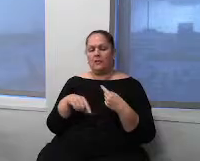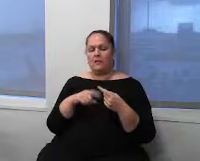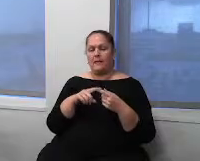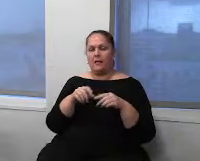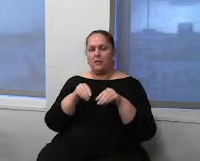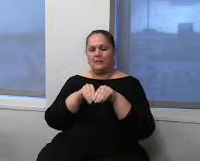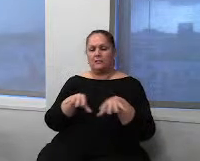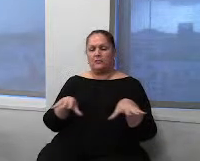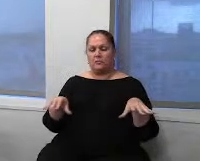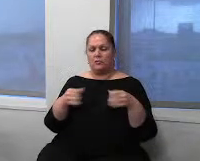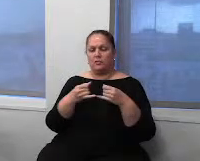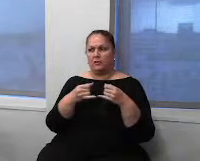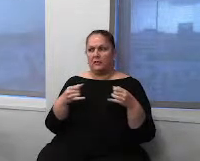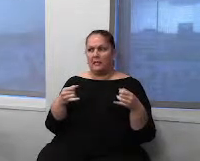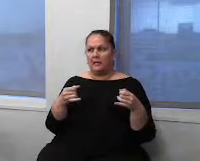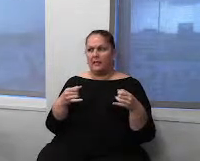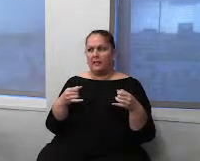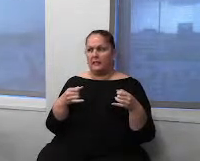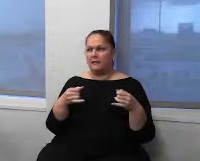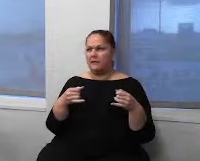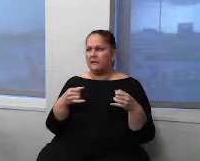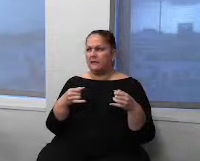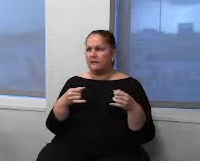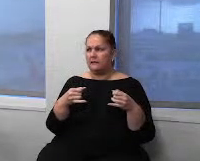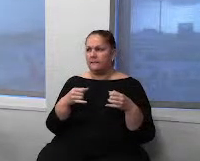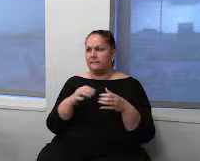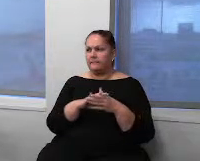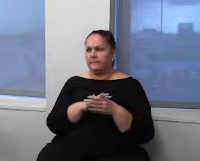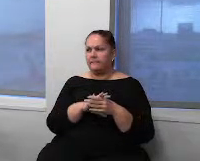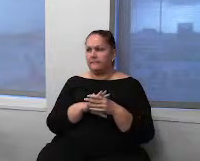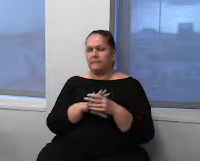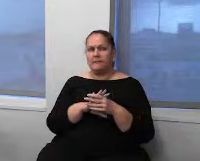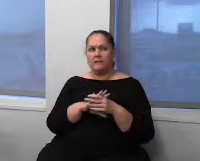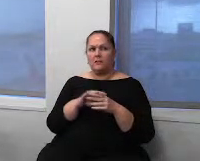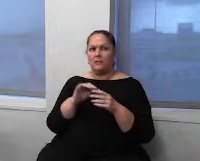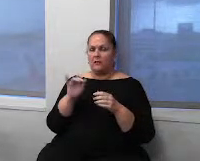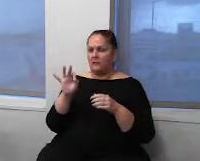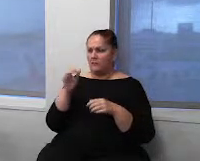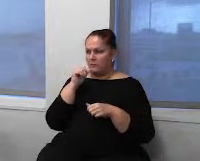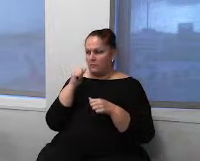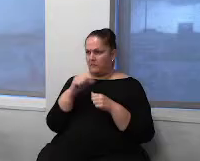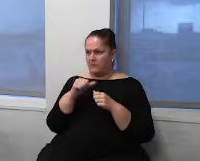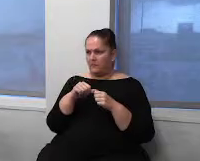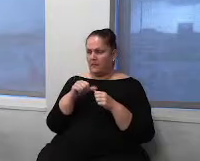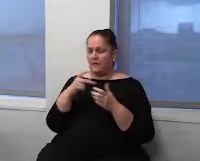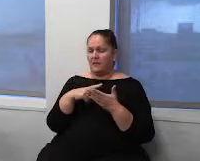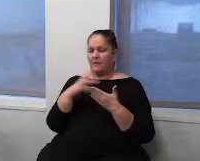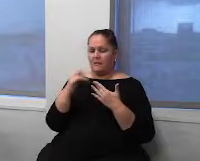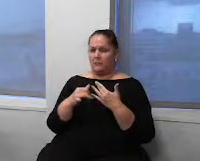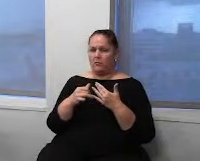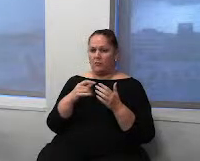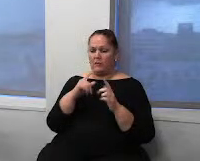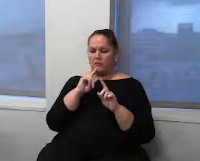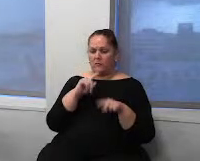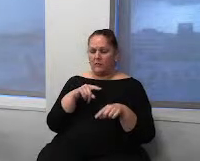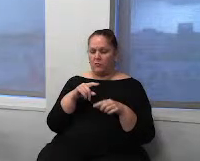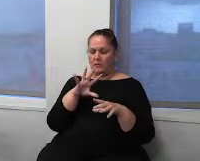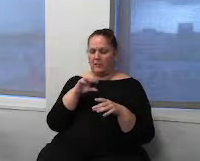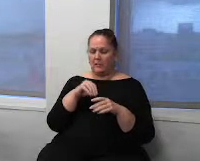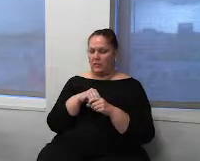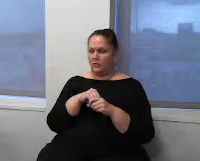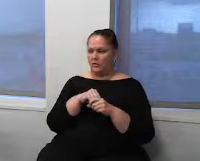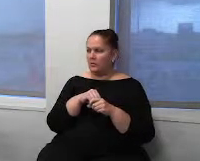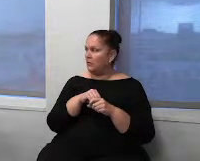talk about distribution line rebuild. To the best of your recollection, did the program